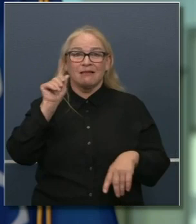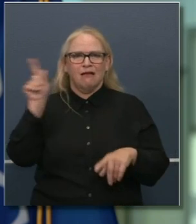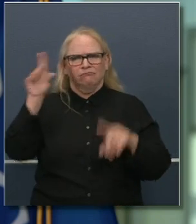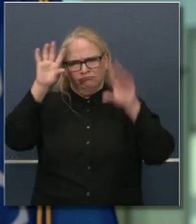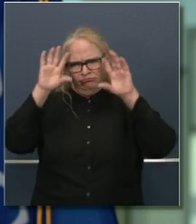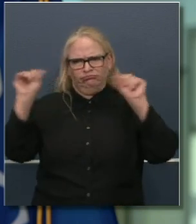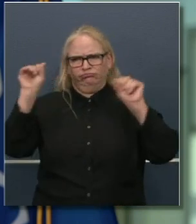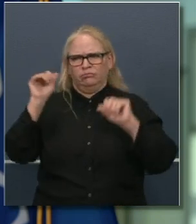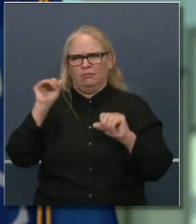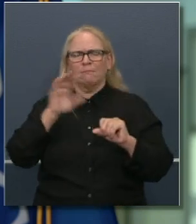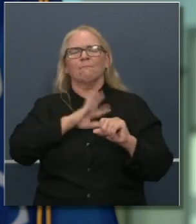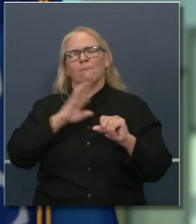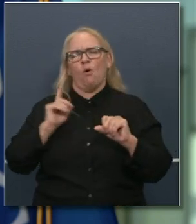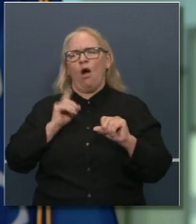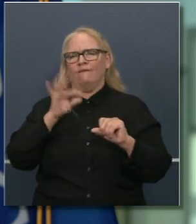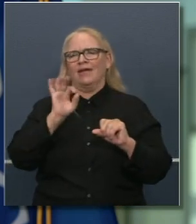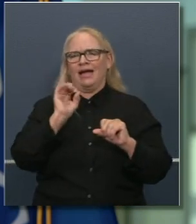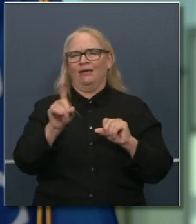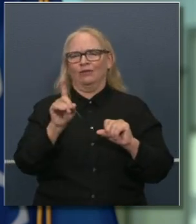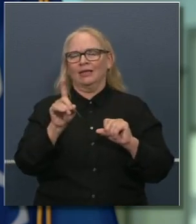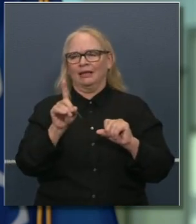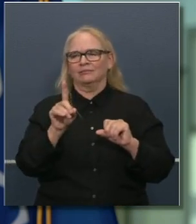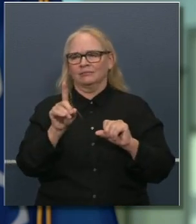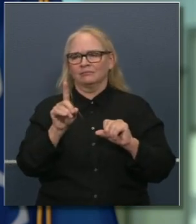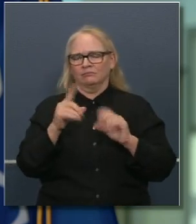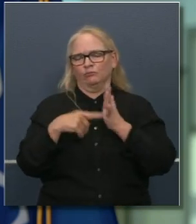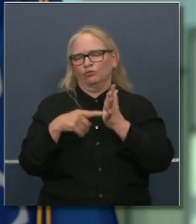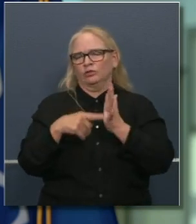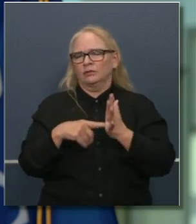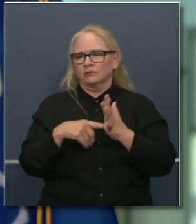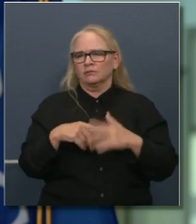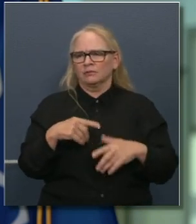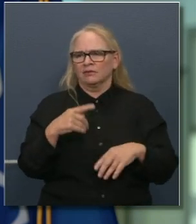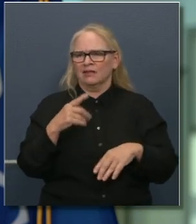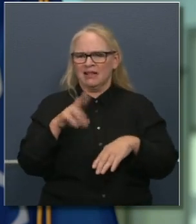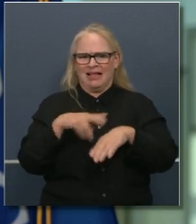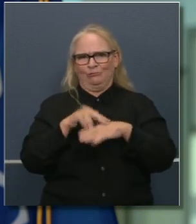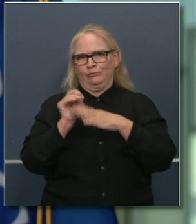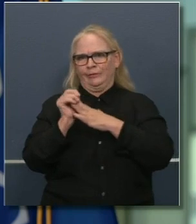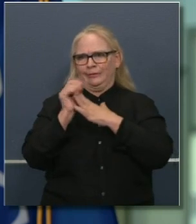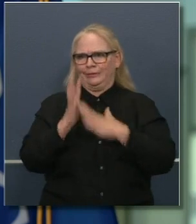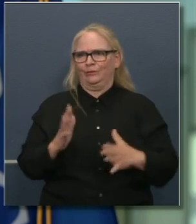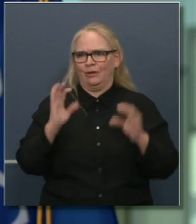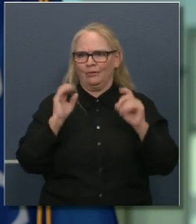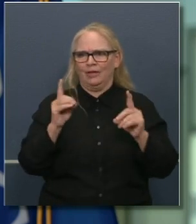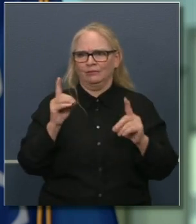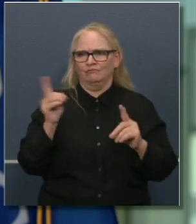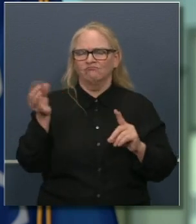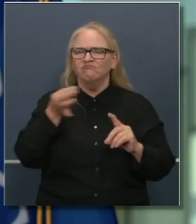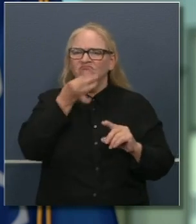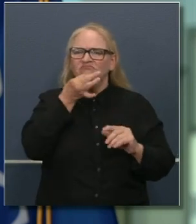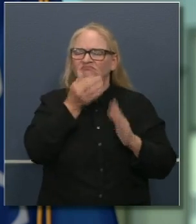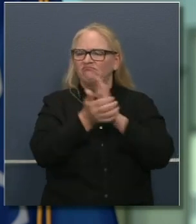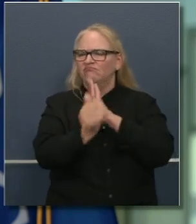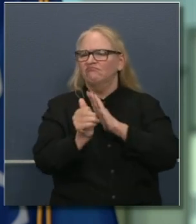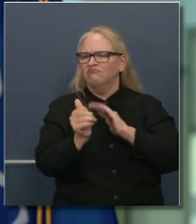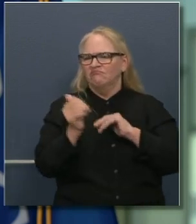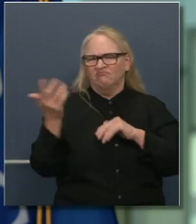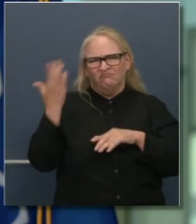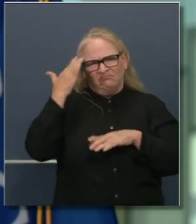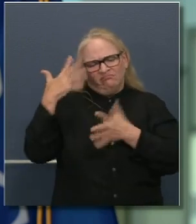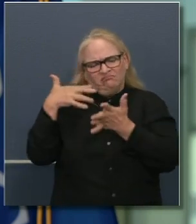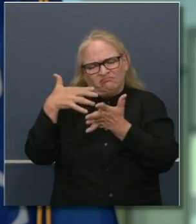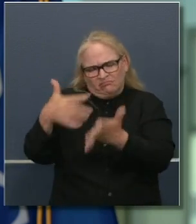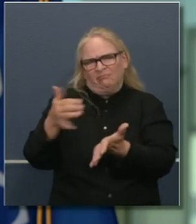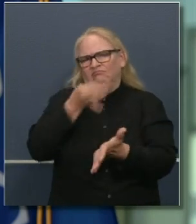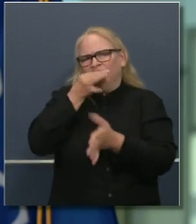as in her formal role, she's also one of our nation's leading educational experts. The reason she was appointed to